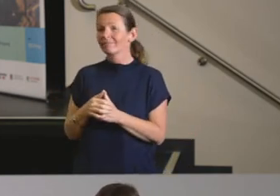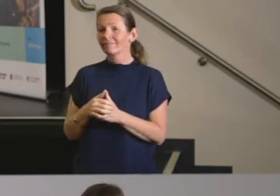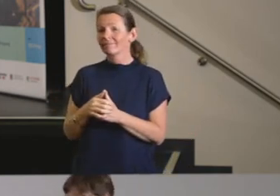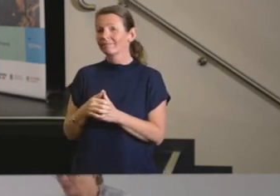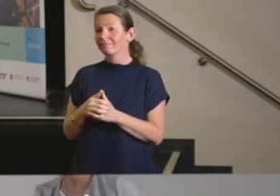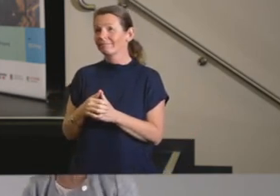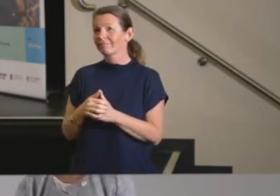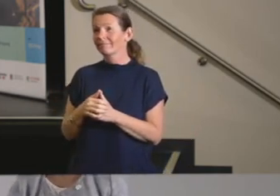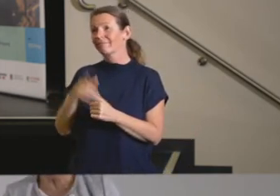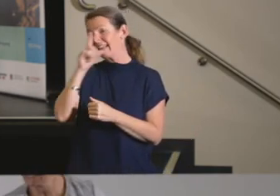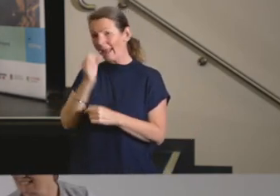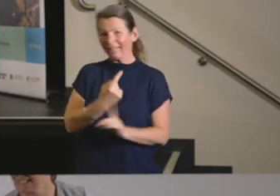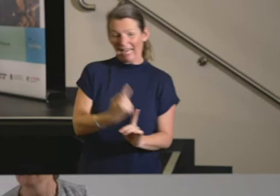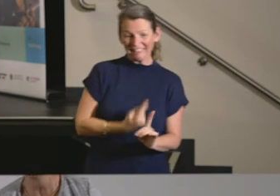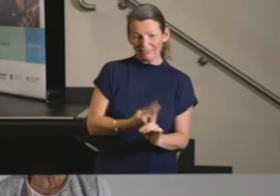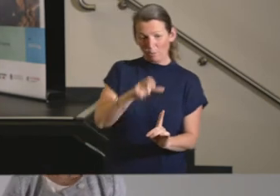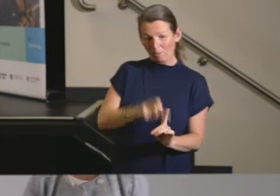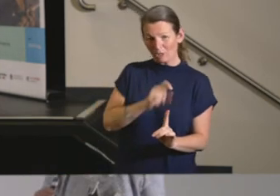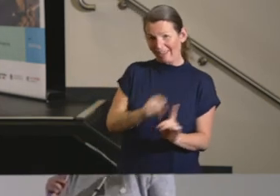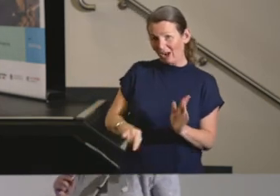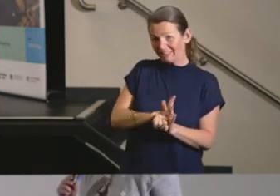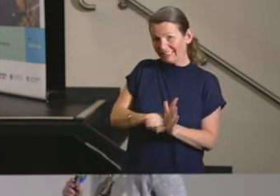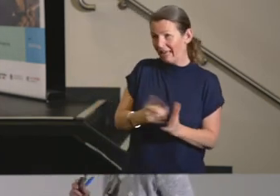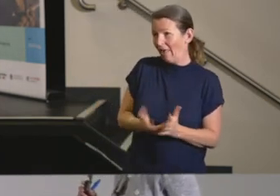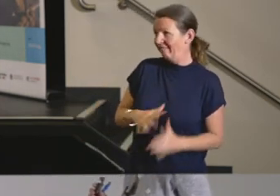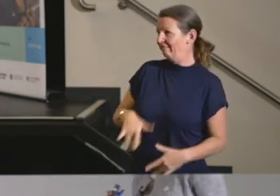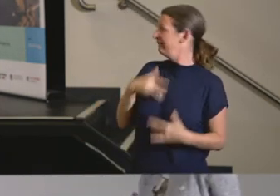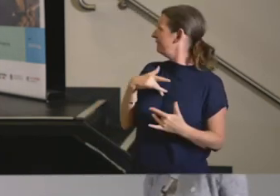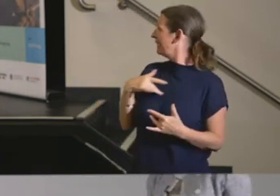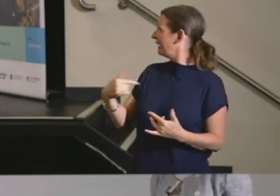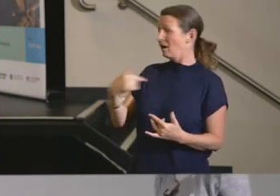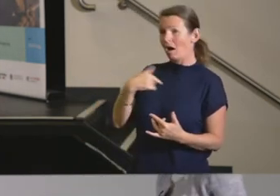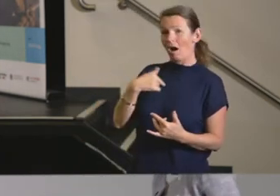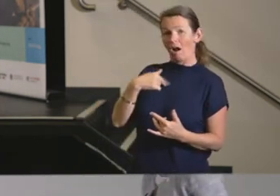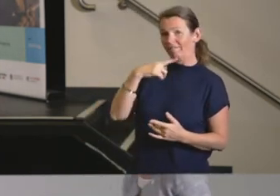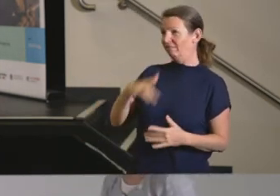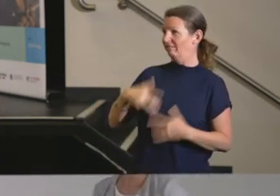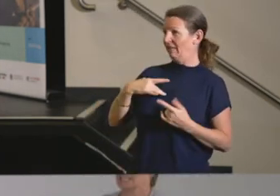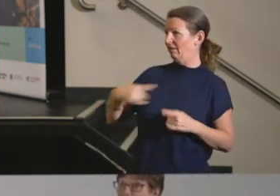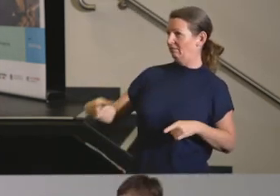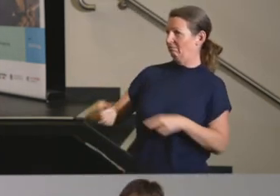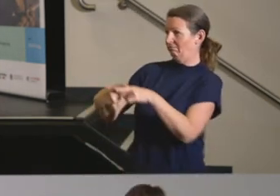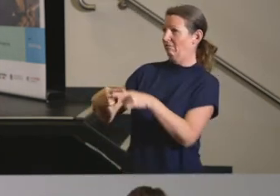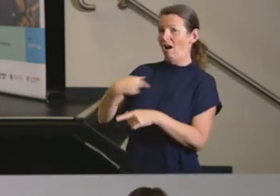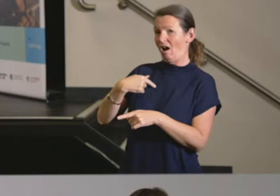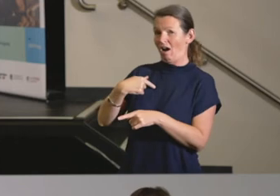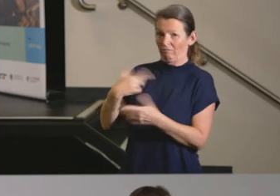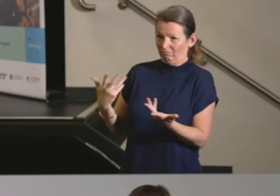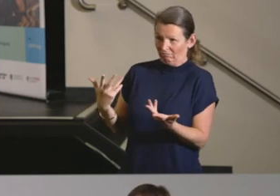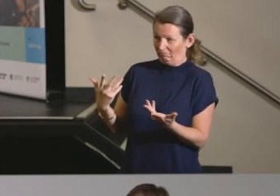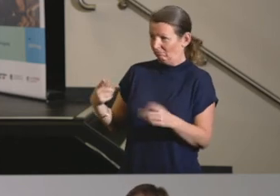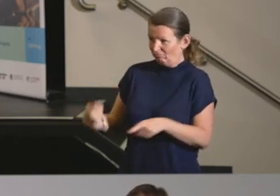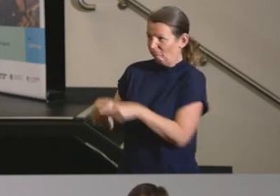and level of identity, whether they are in conflict, intersecting, clashing, or